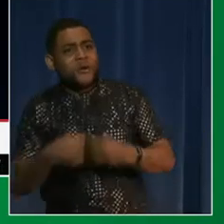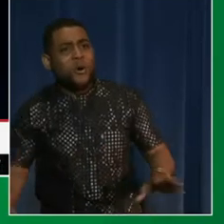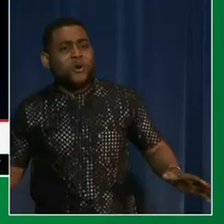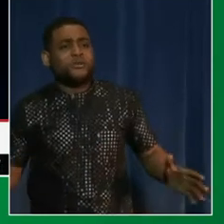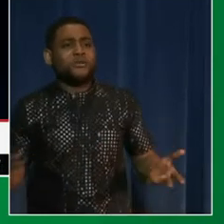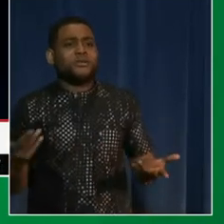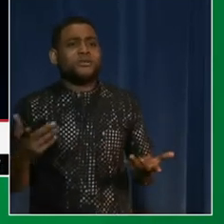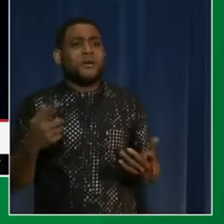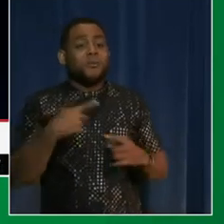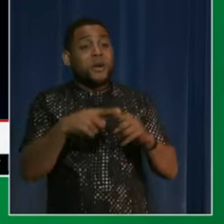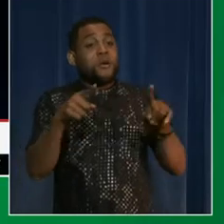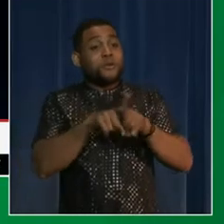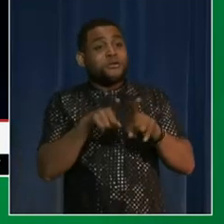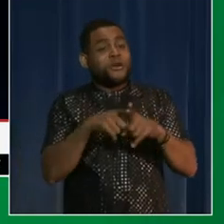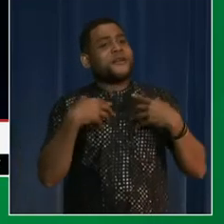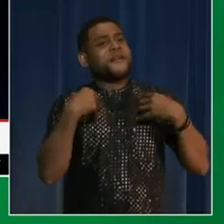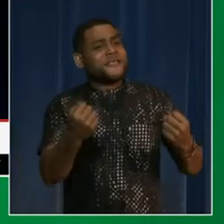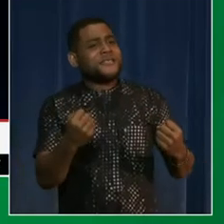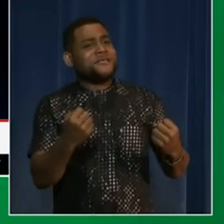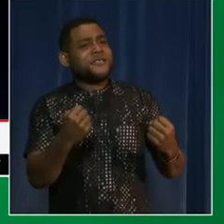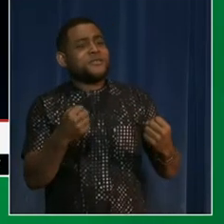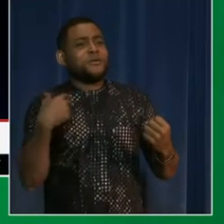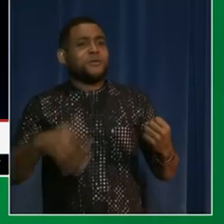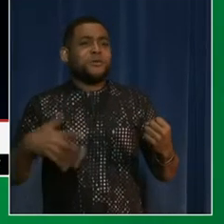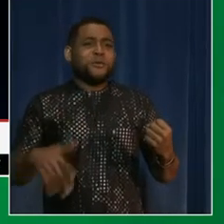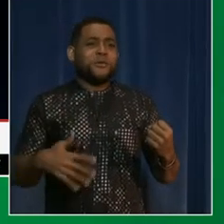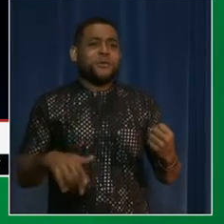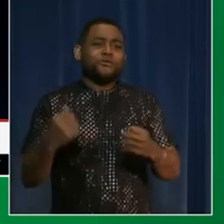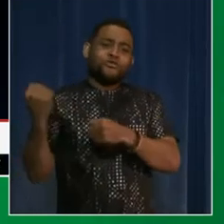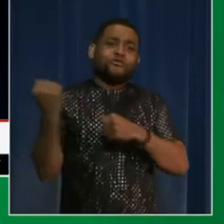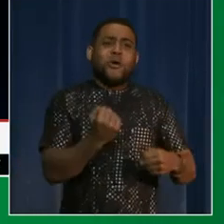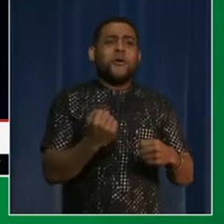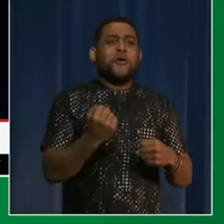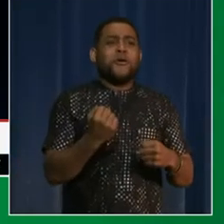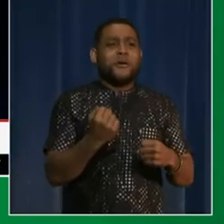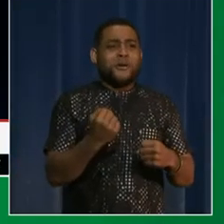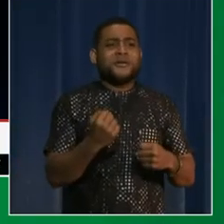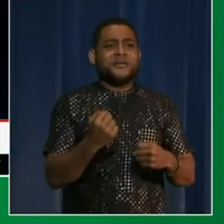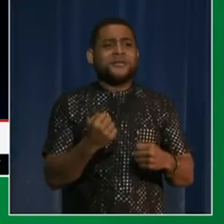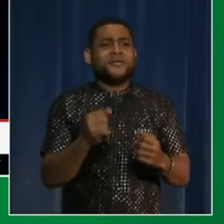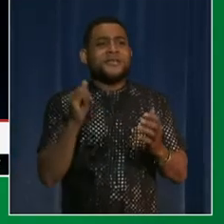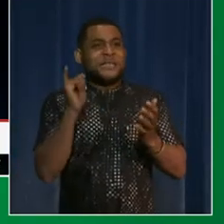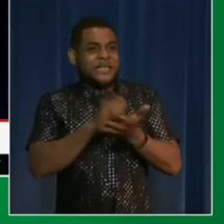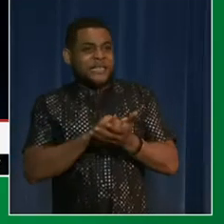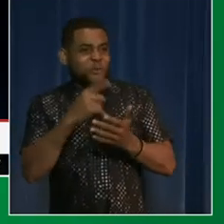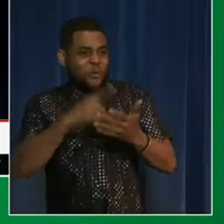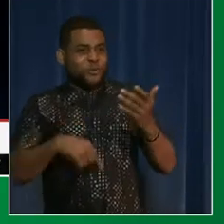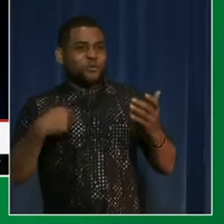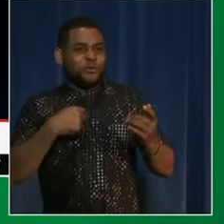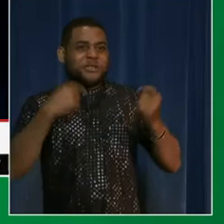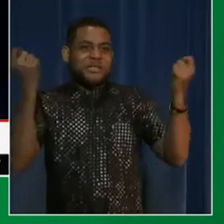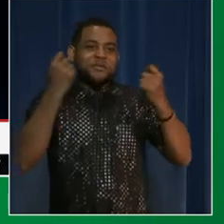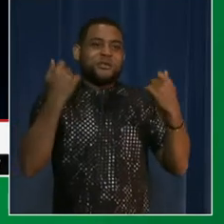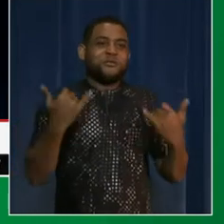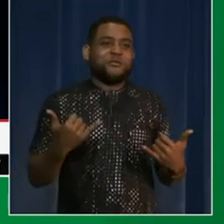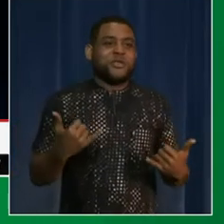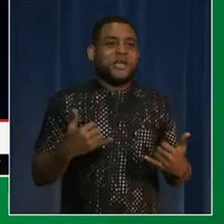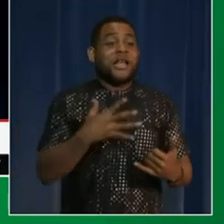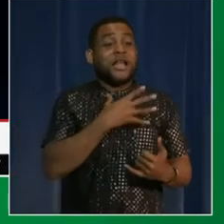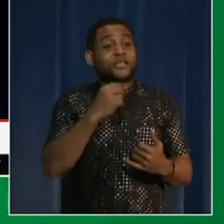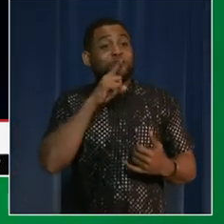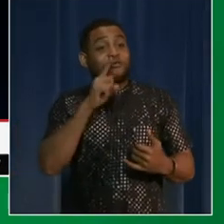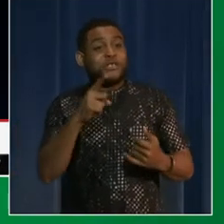saw resilience, and that resilience is what we're also here to celebrate today, and it'll allow us to really fuel our